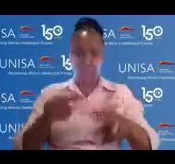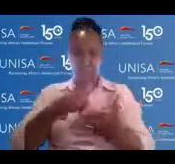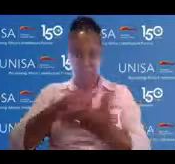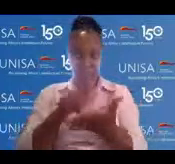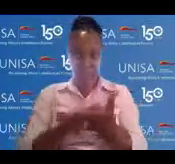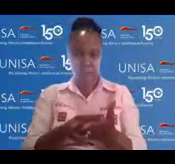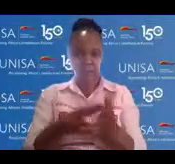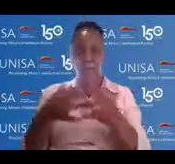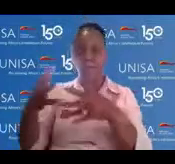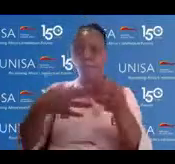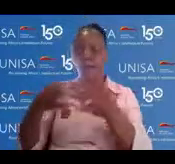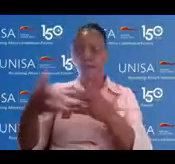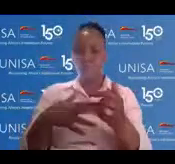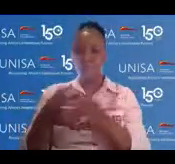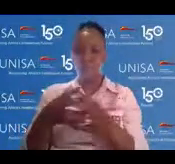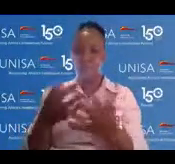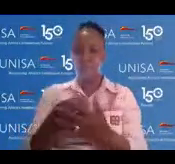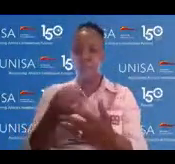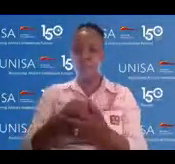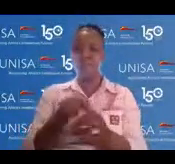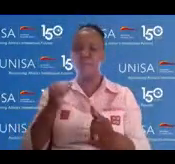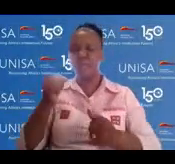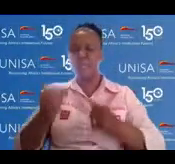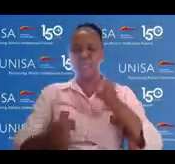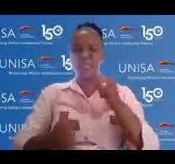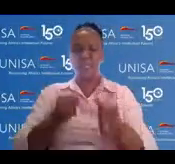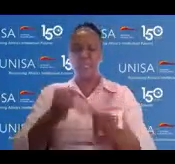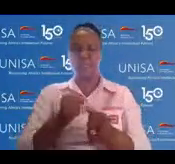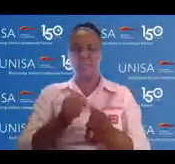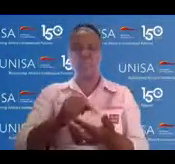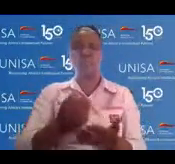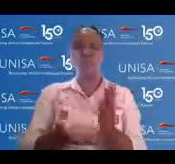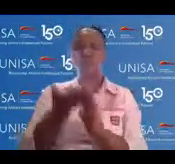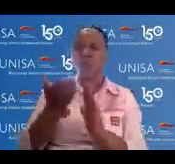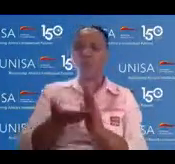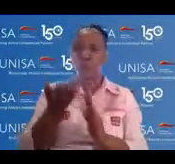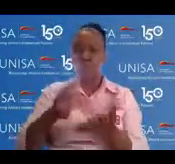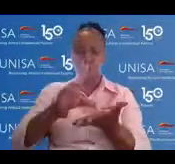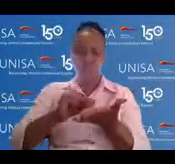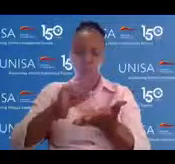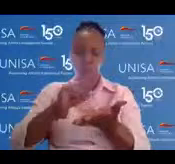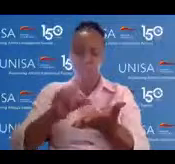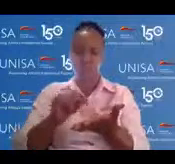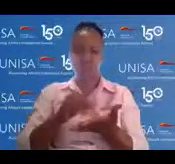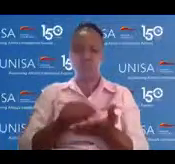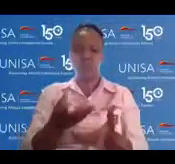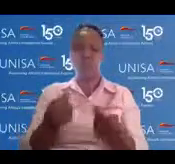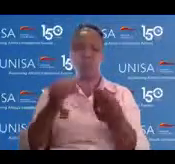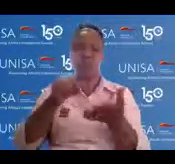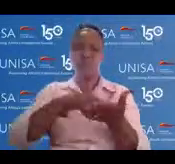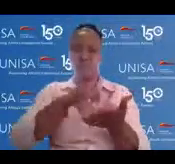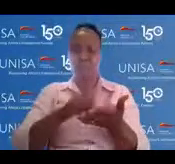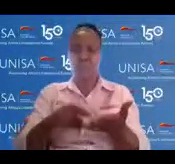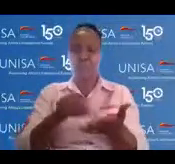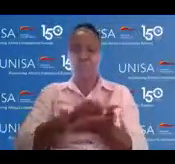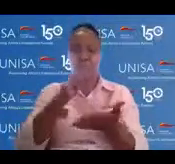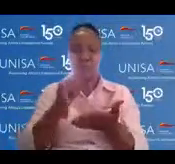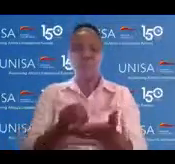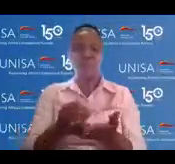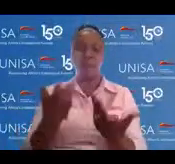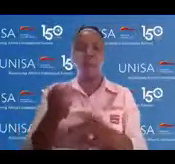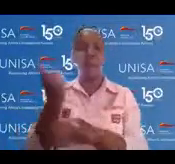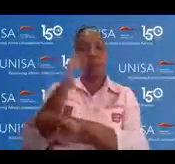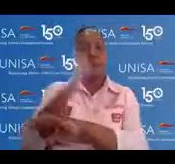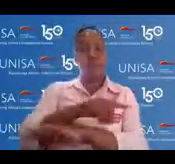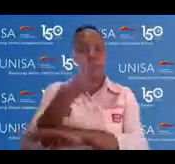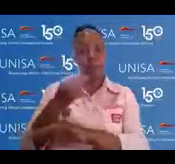I'm struggling to download, I'm struggling to register, I'm getting an error message, or even on the day if you have a problem, all you need